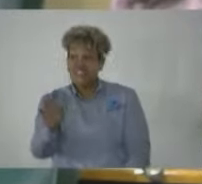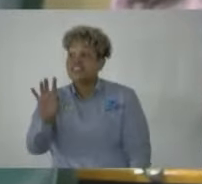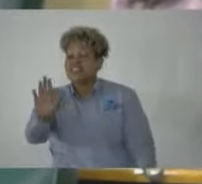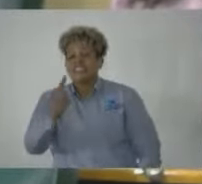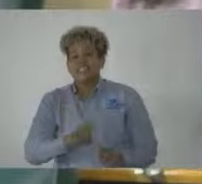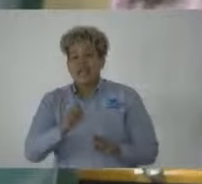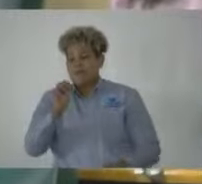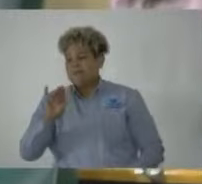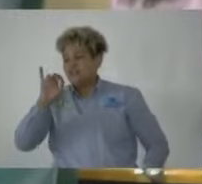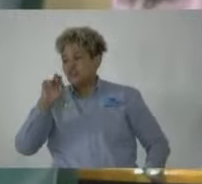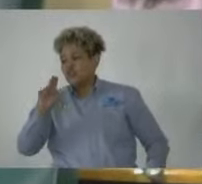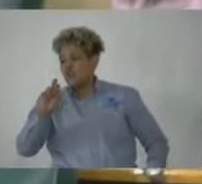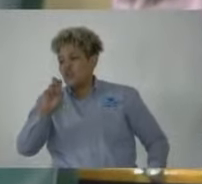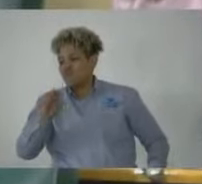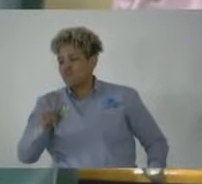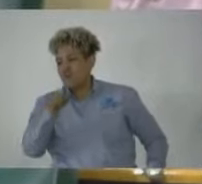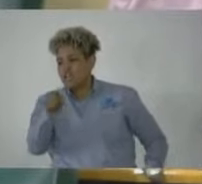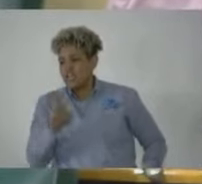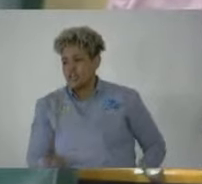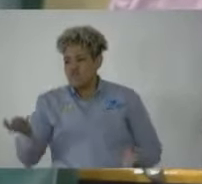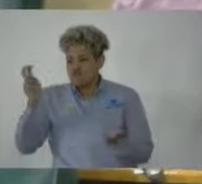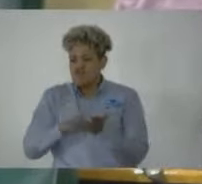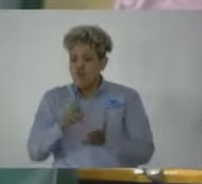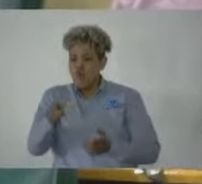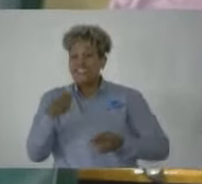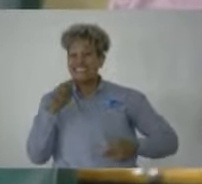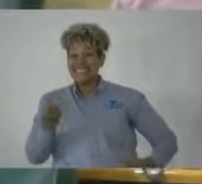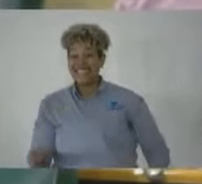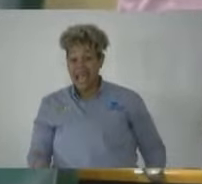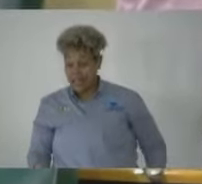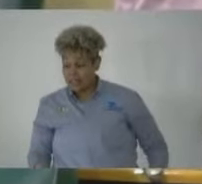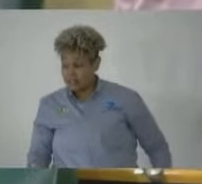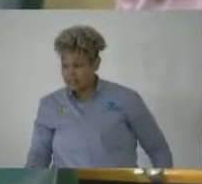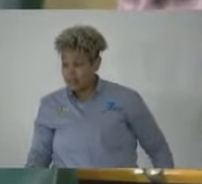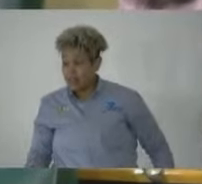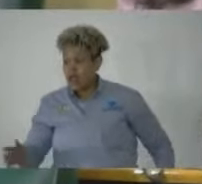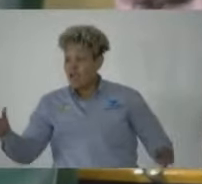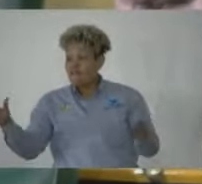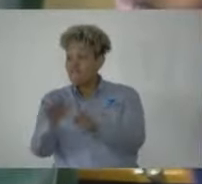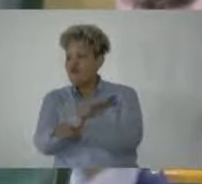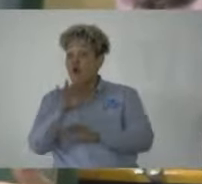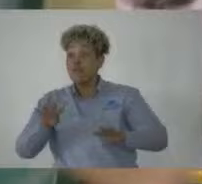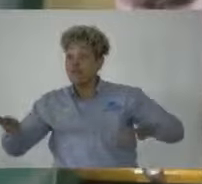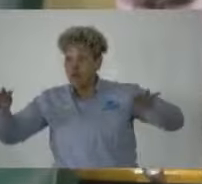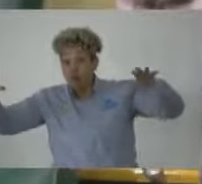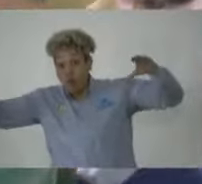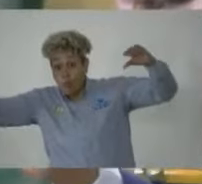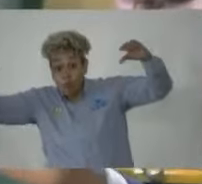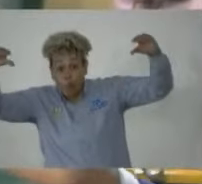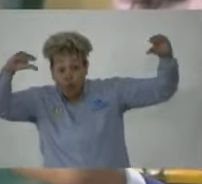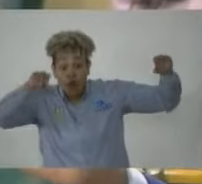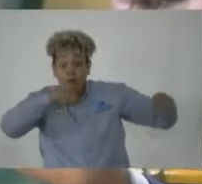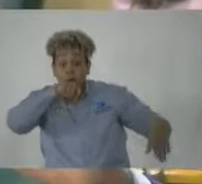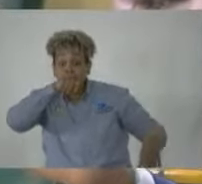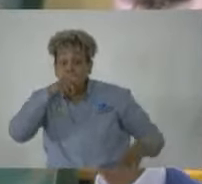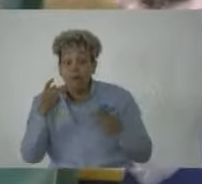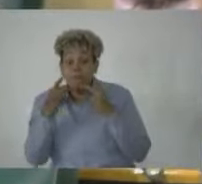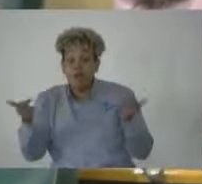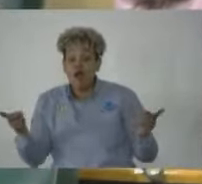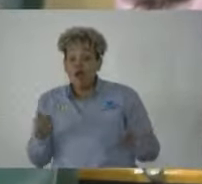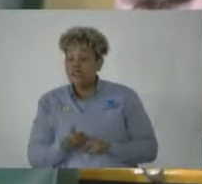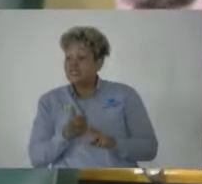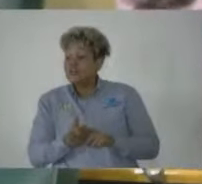name is Mr. Julian Robinson, he rose to his feet and he said, in the full view of cameras, publicly,